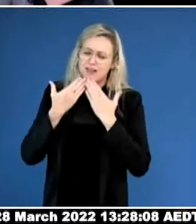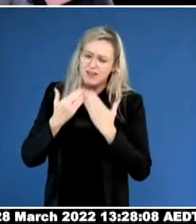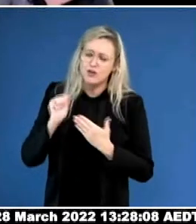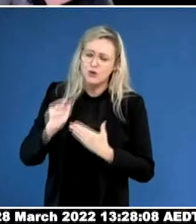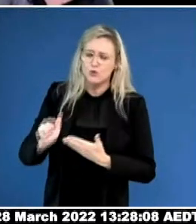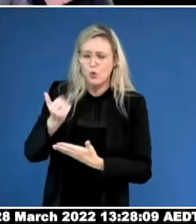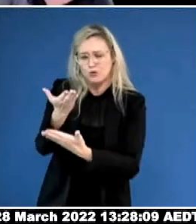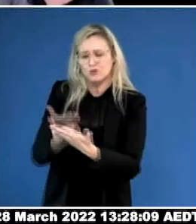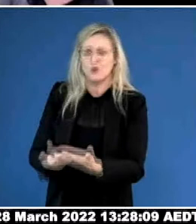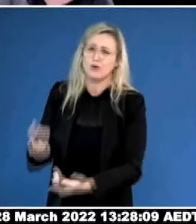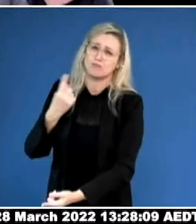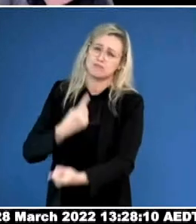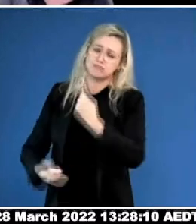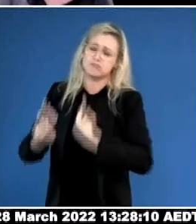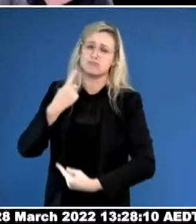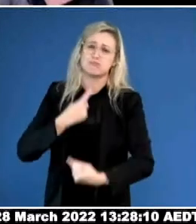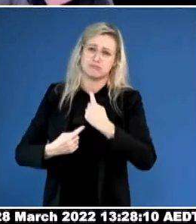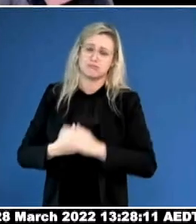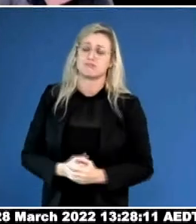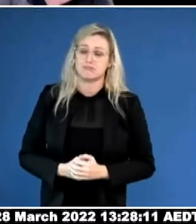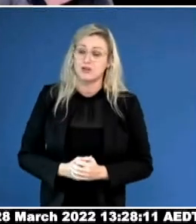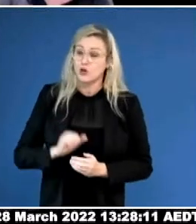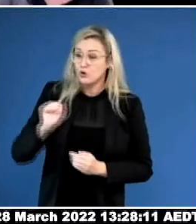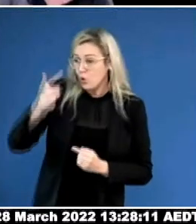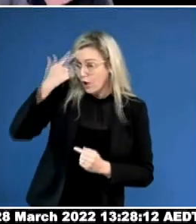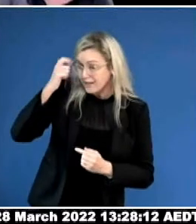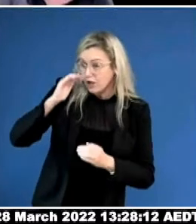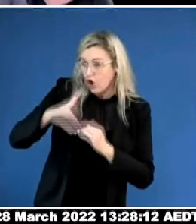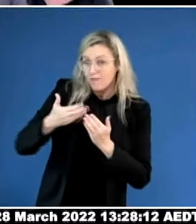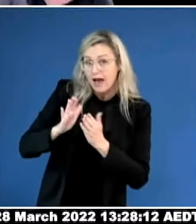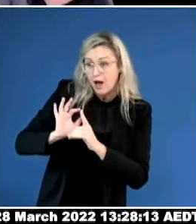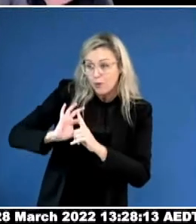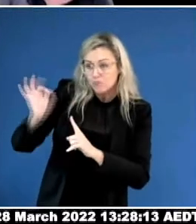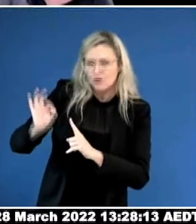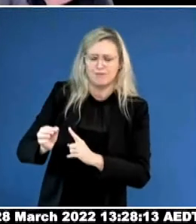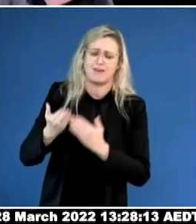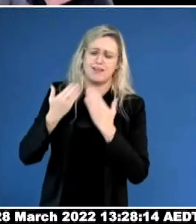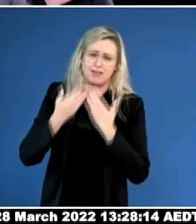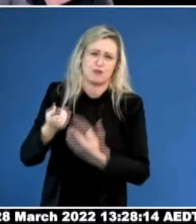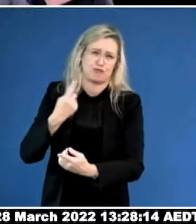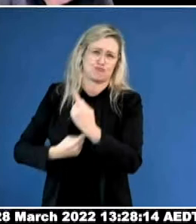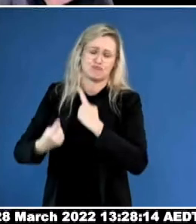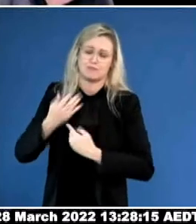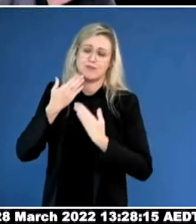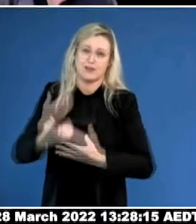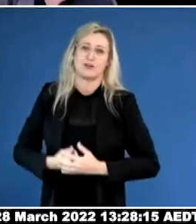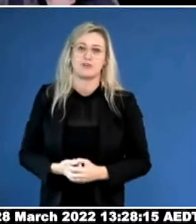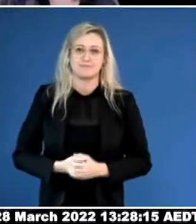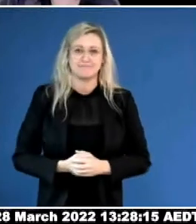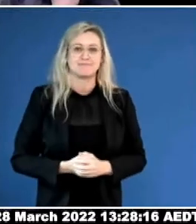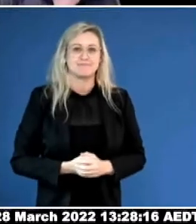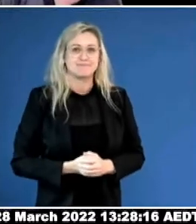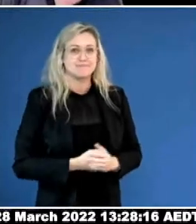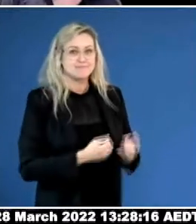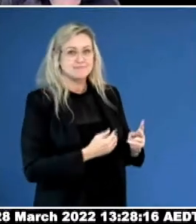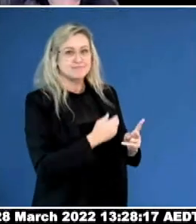the observations that you made about the areas where changes need to be made. Thank you. Commissioner Mason.